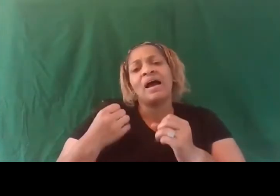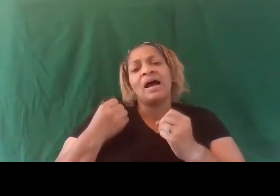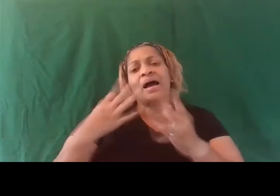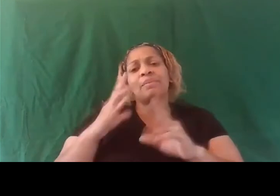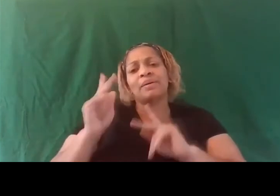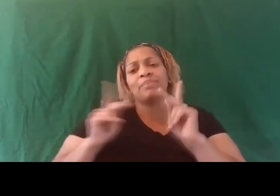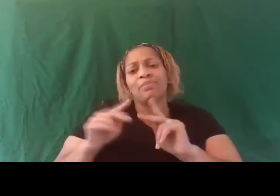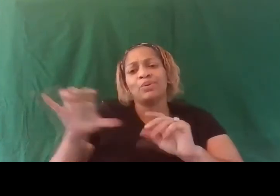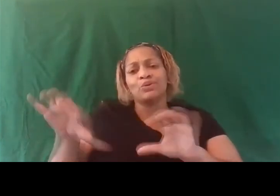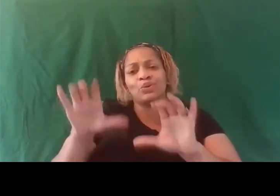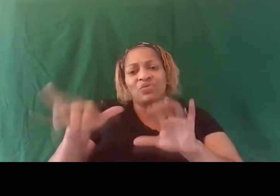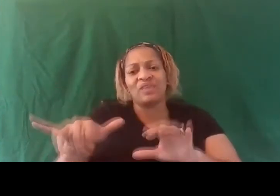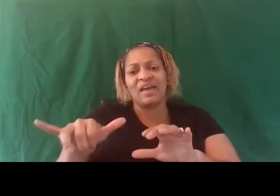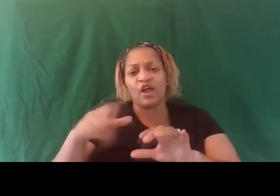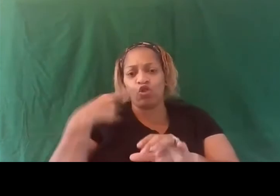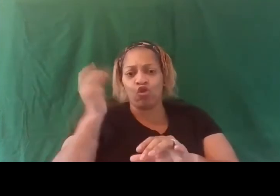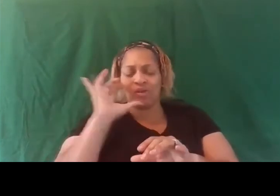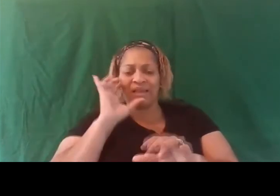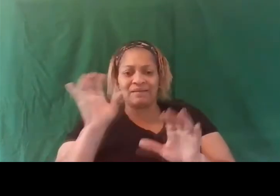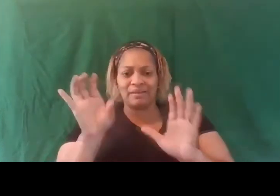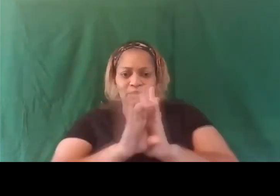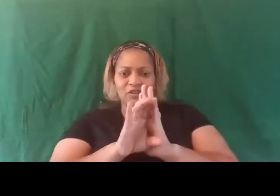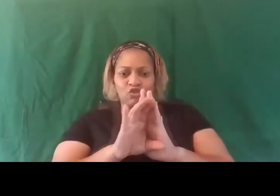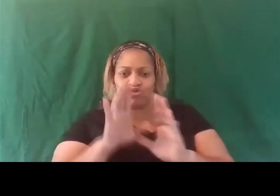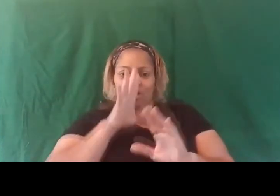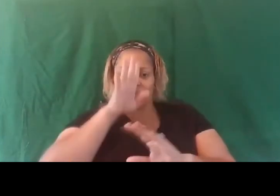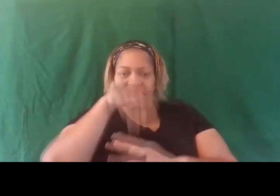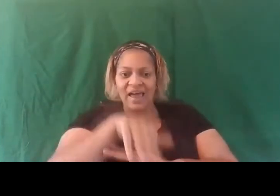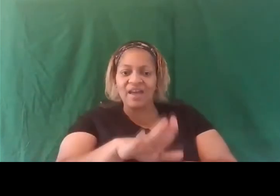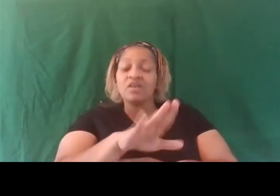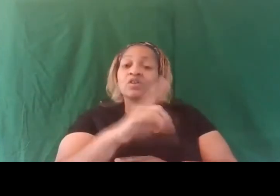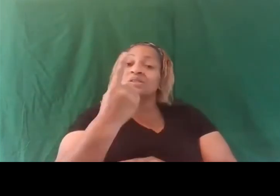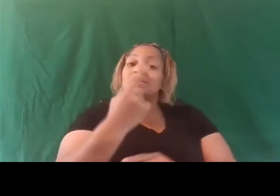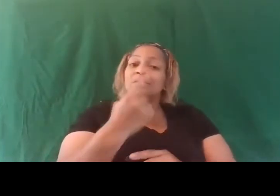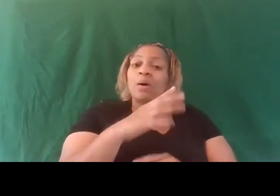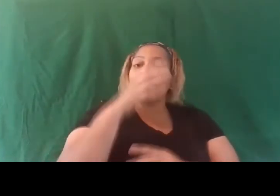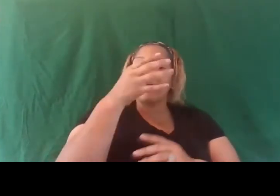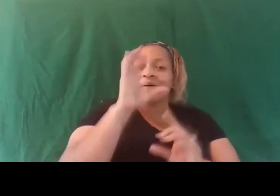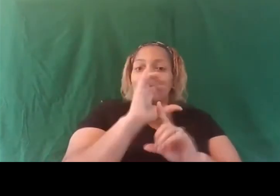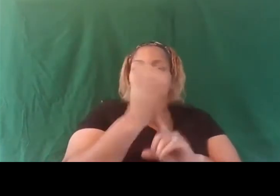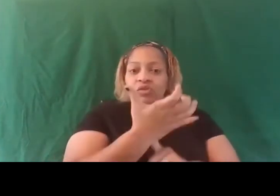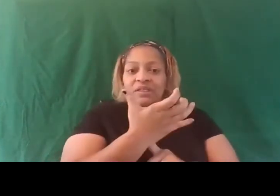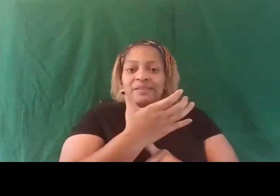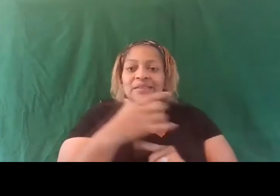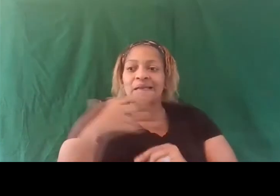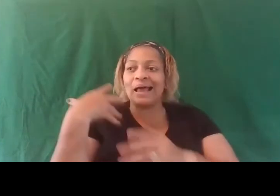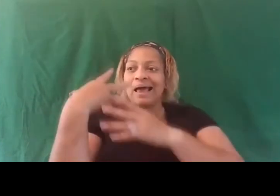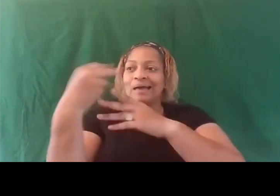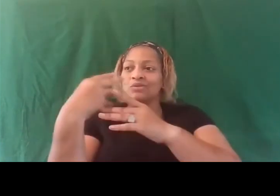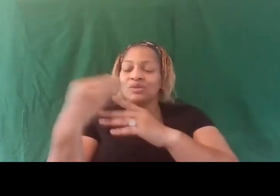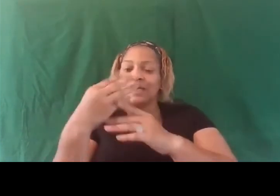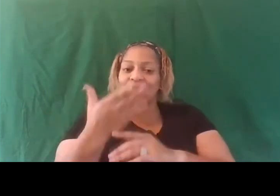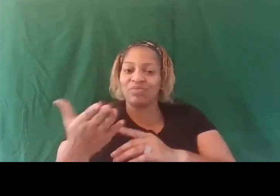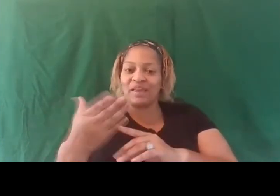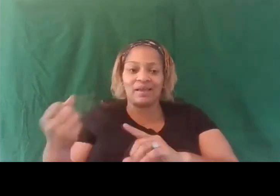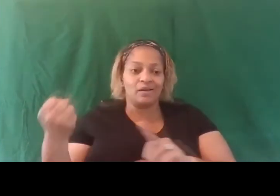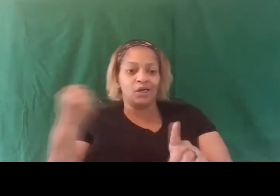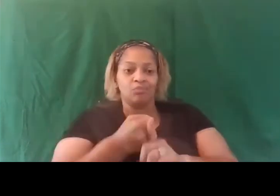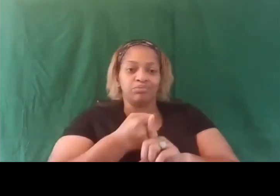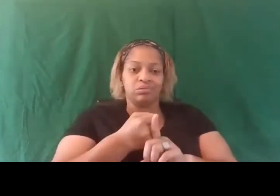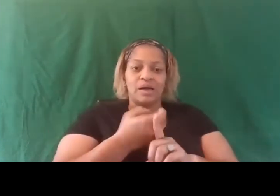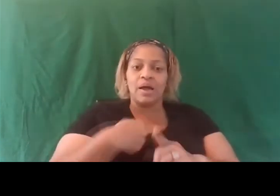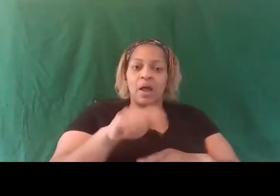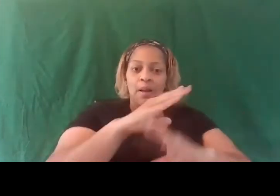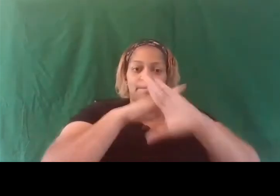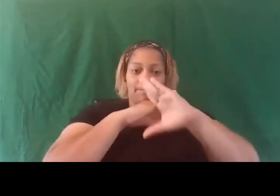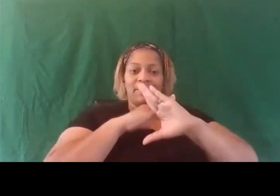thing in our lives? We allow some condition, some external thing in our interpretation of it to block